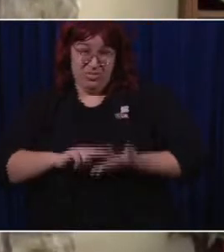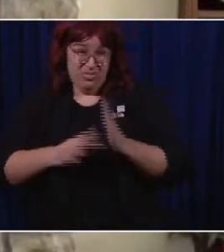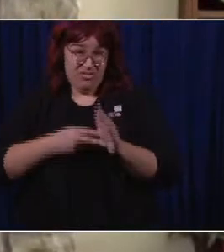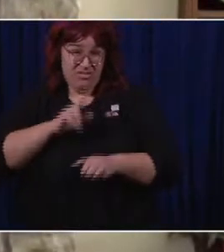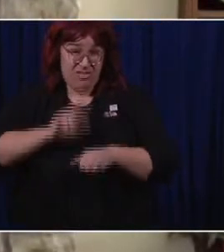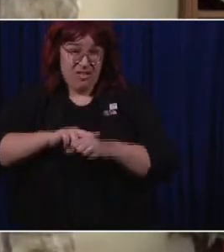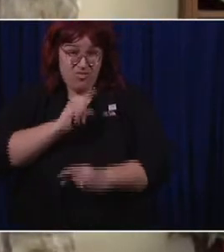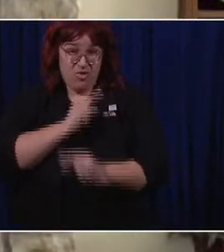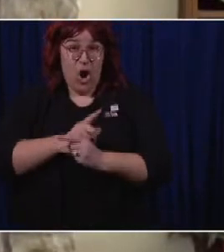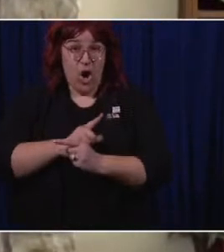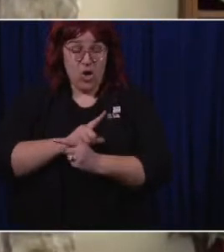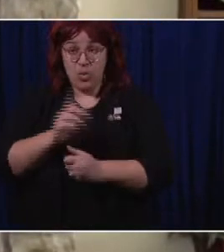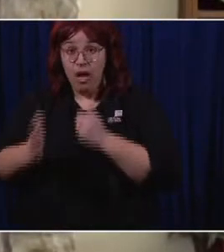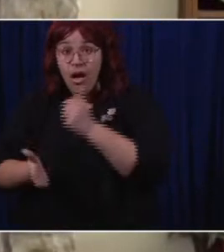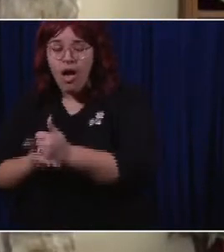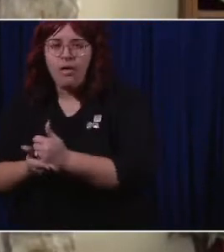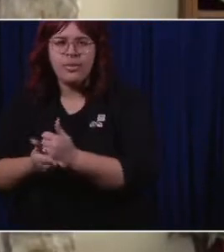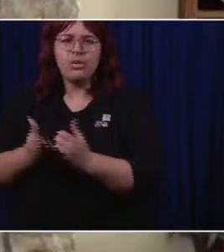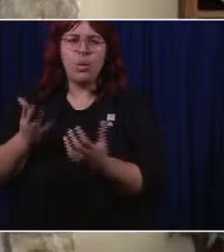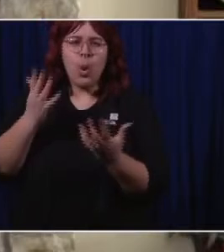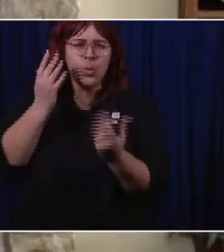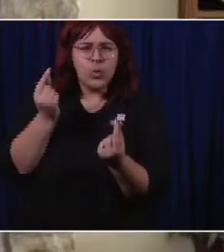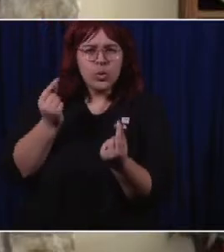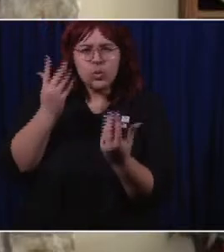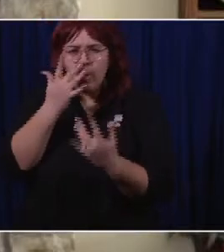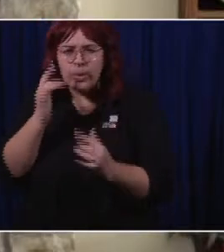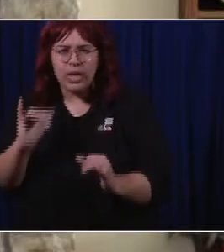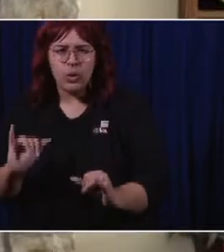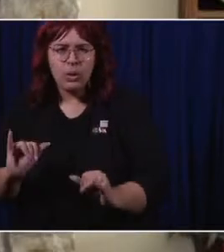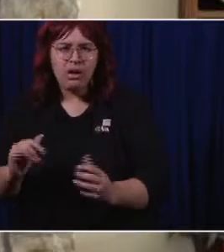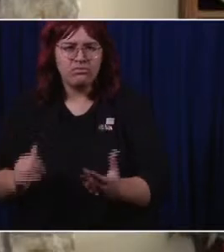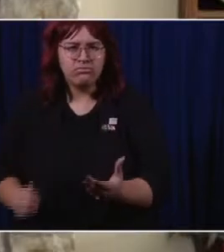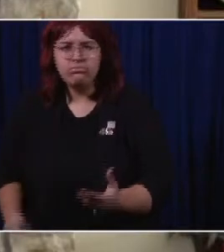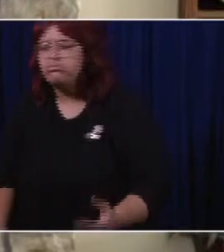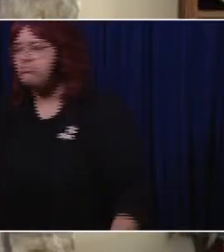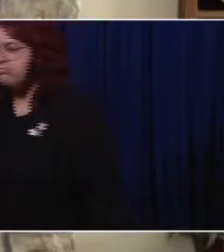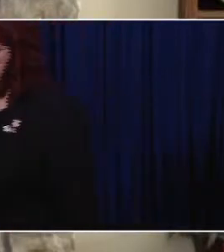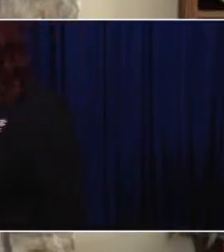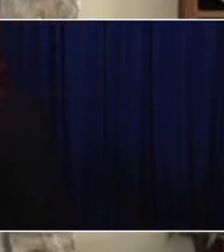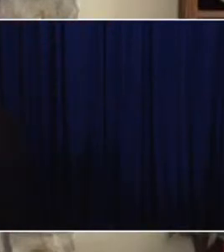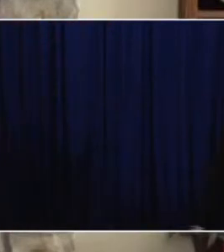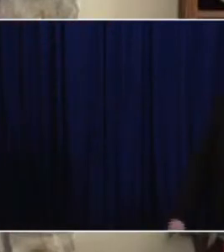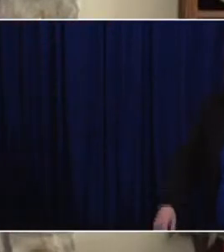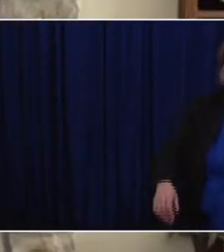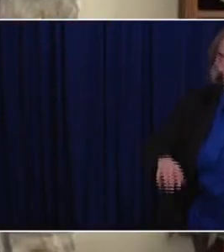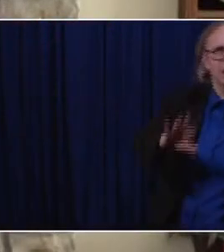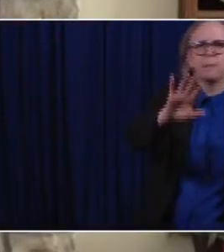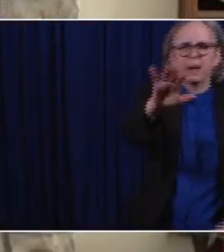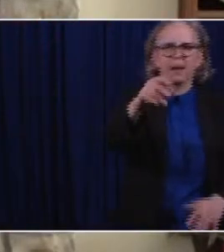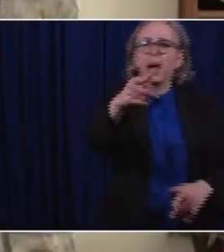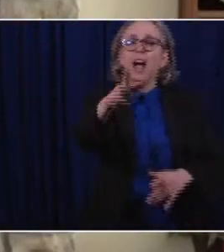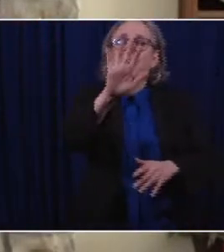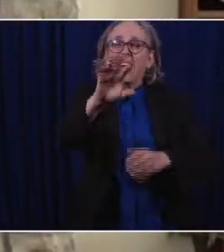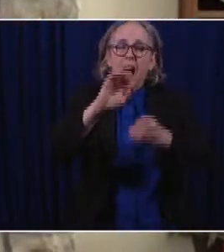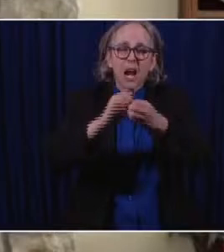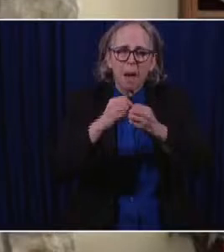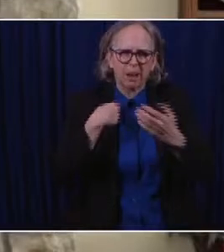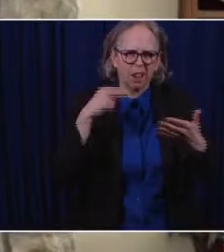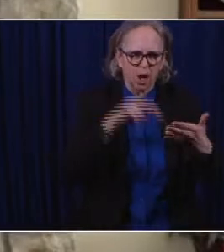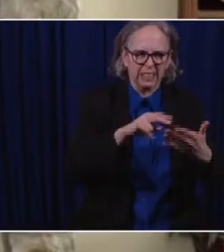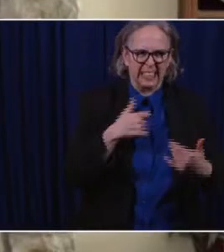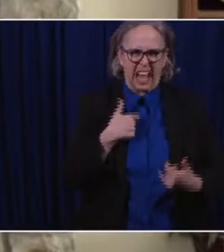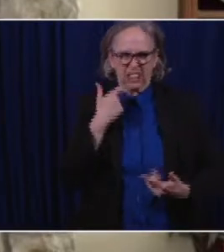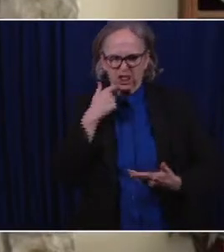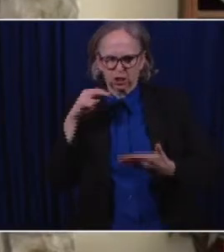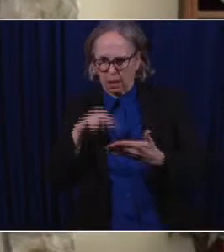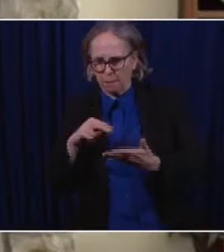me the numbers. I just looked at today's numbers and I forgot them exactly. We get notified, John, on Tuesday what's coming